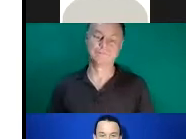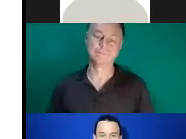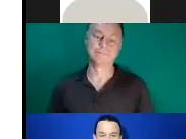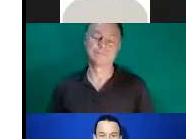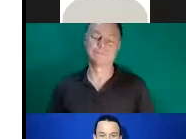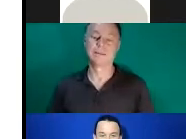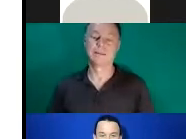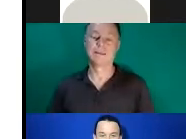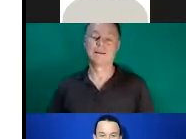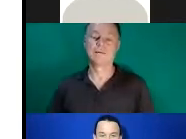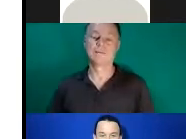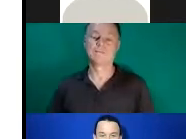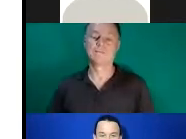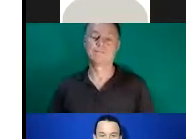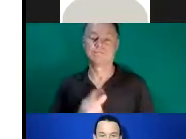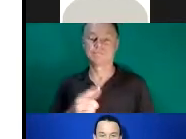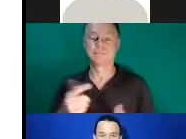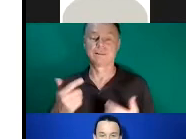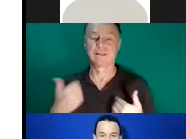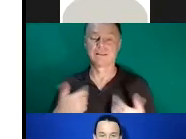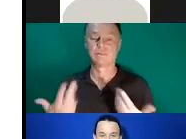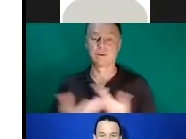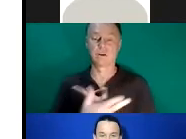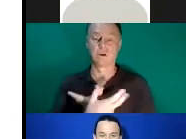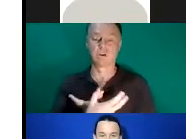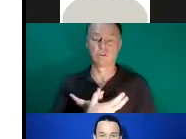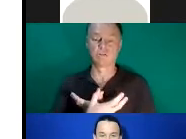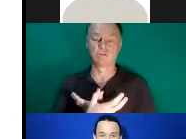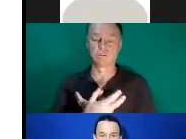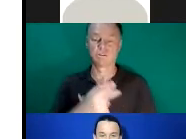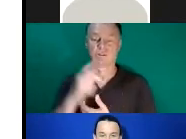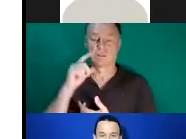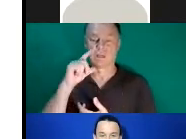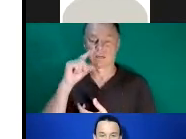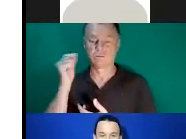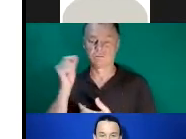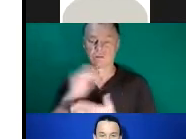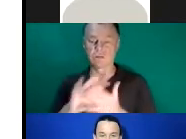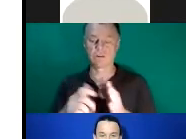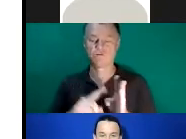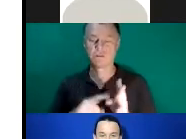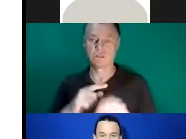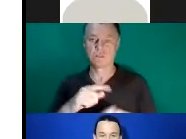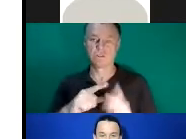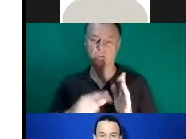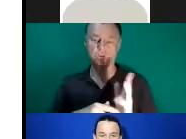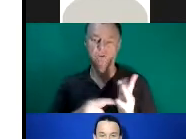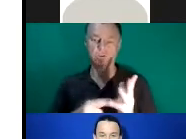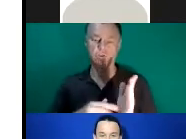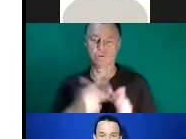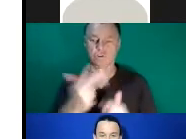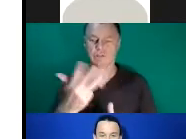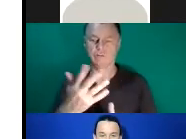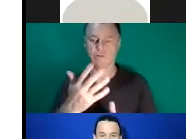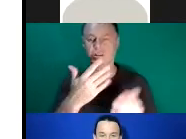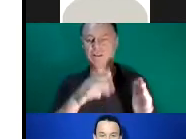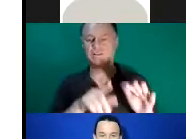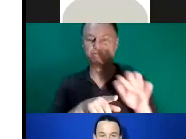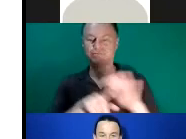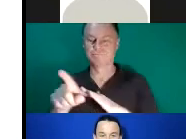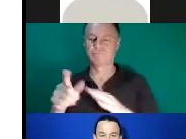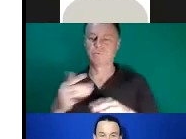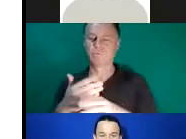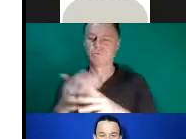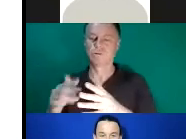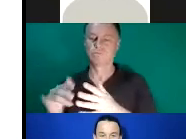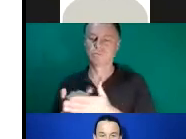After immigrating to New York from Austria-Hungary in June 1914, Moores started working at the Odd Fellows home